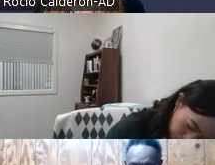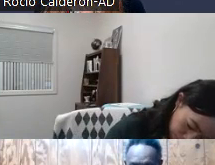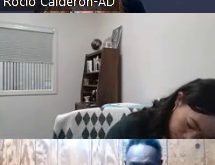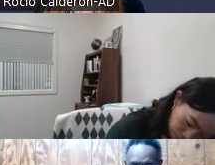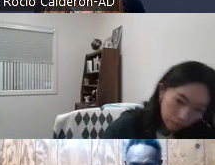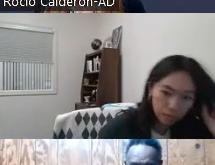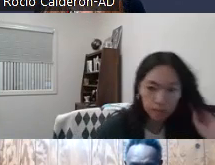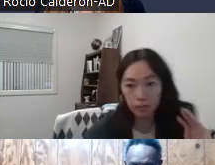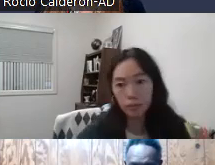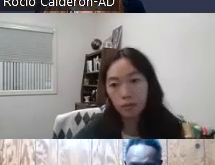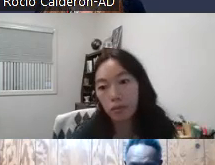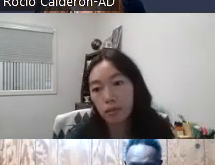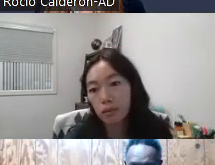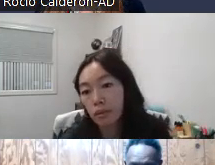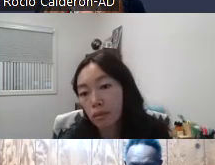tracks.